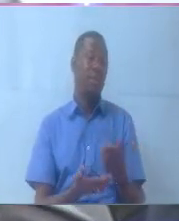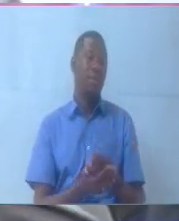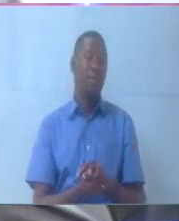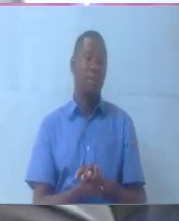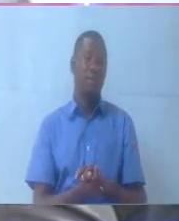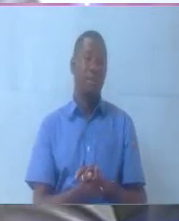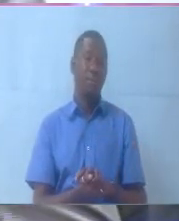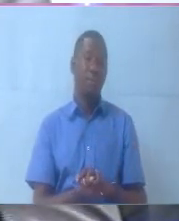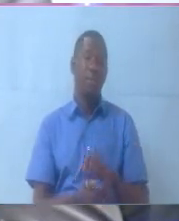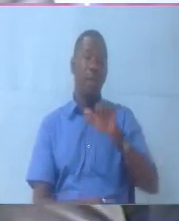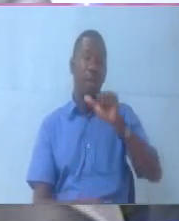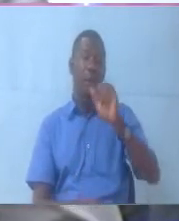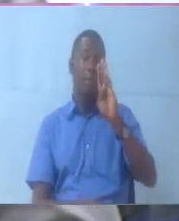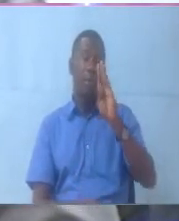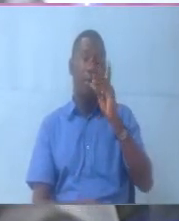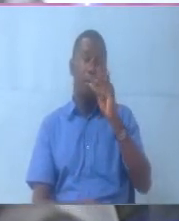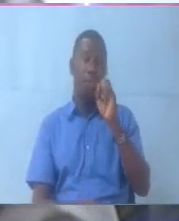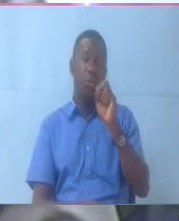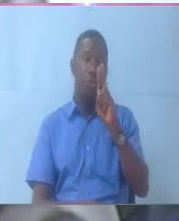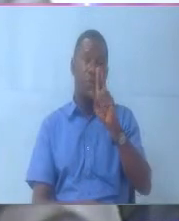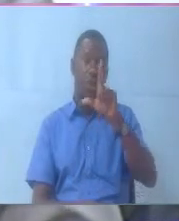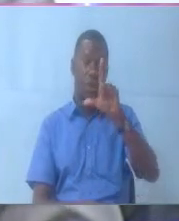Ablai Fati also took the floor.